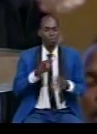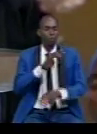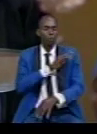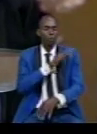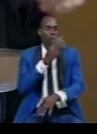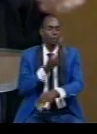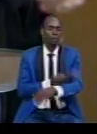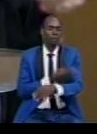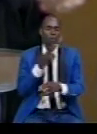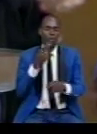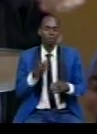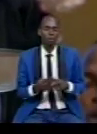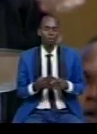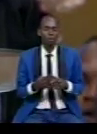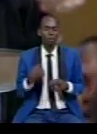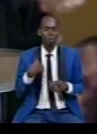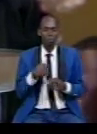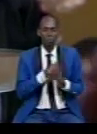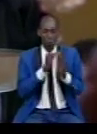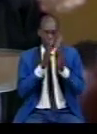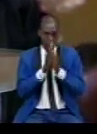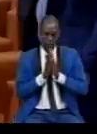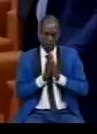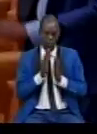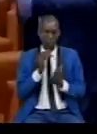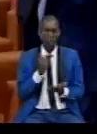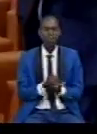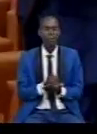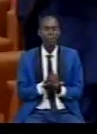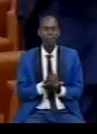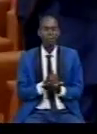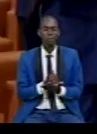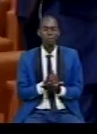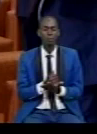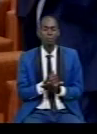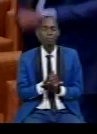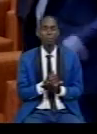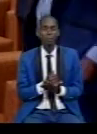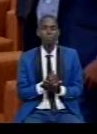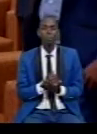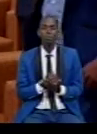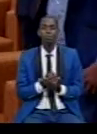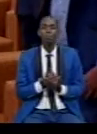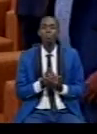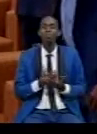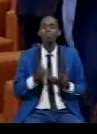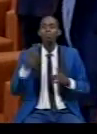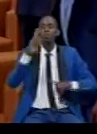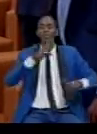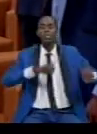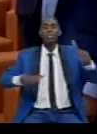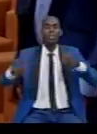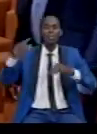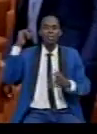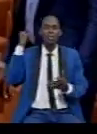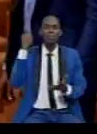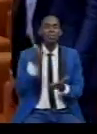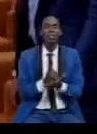mighty name, we pray. Your loudest amen.